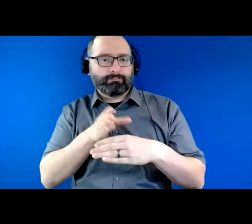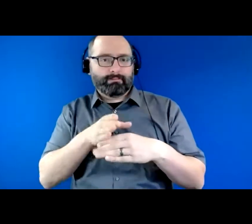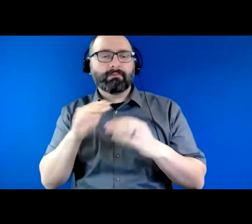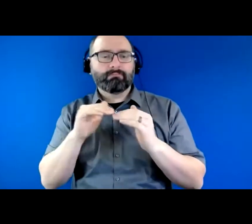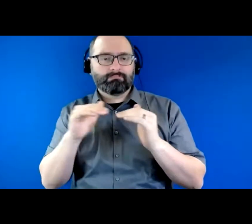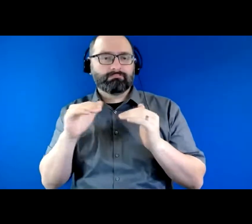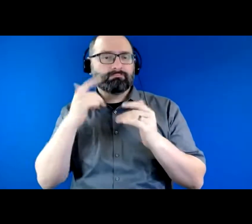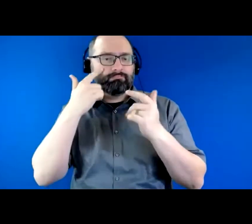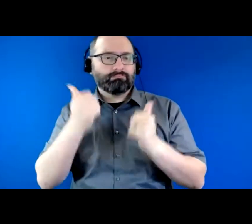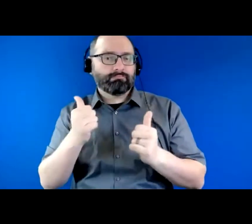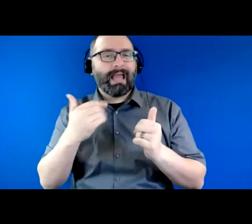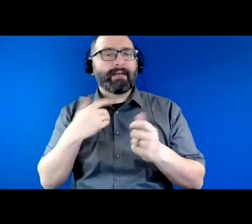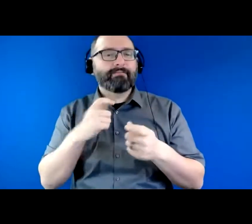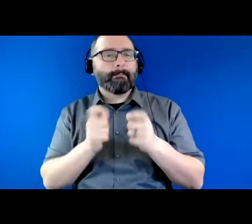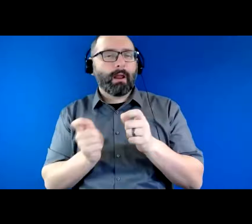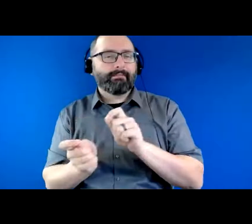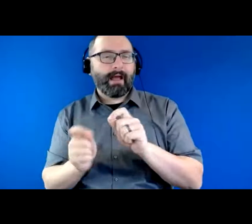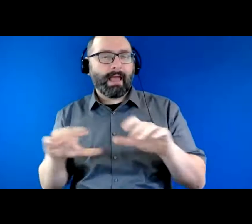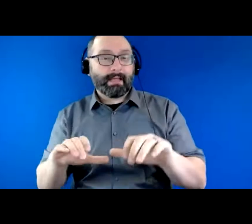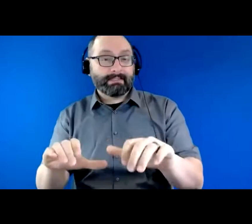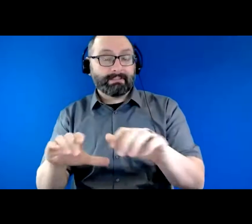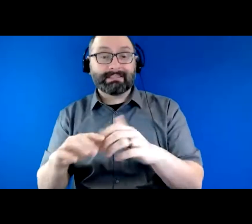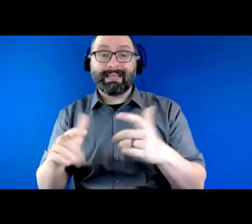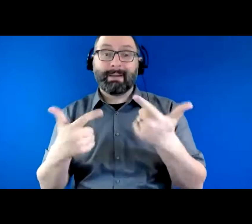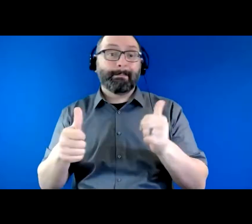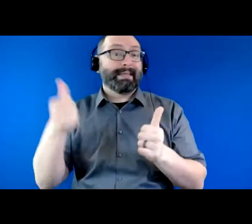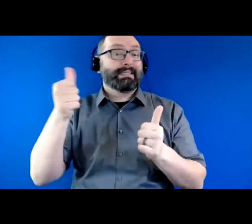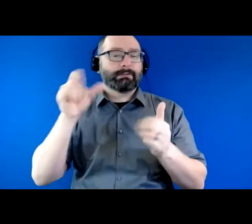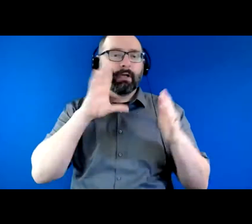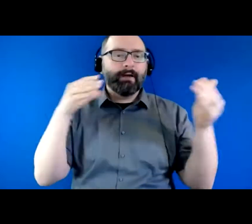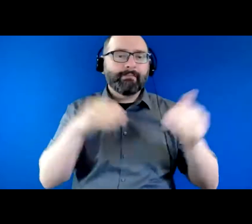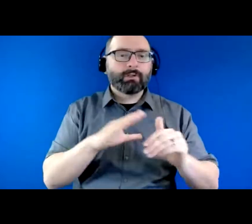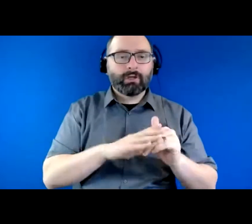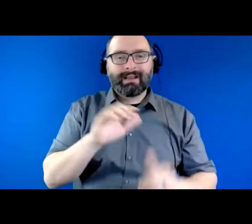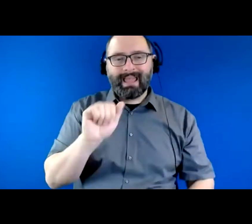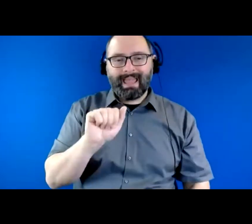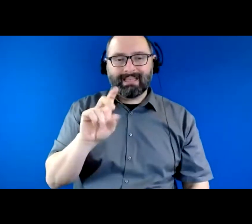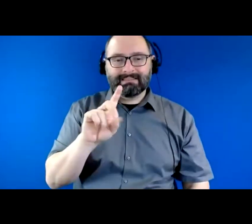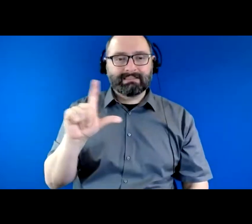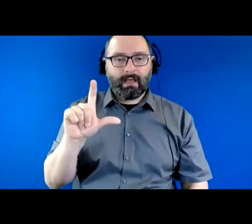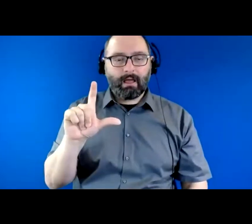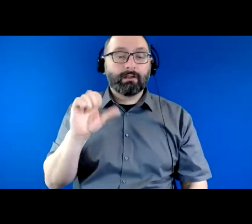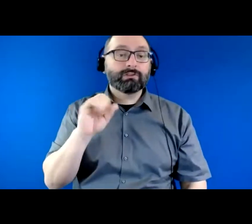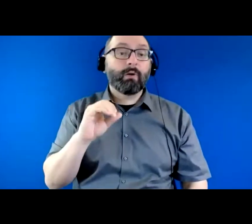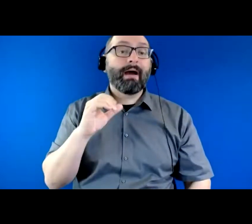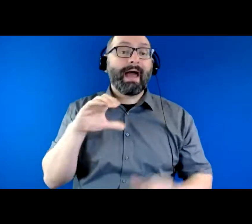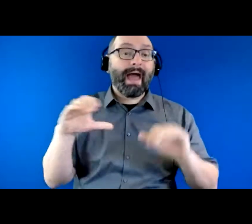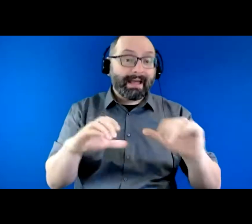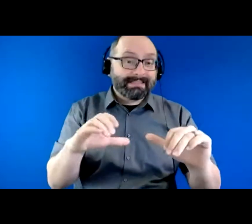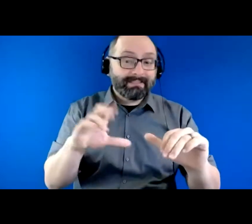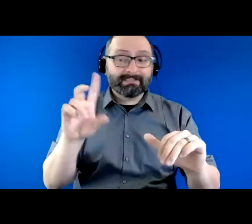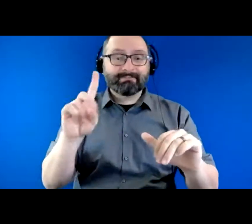of how to modify activities. The biggest thing is, I'd say, focusing on your ADL, so those activities of daily living.